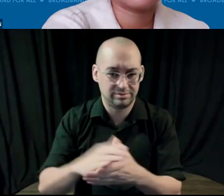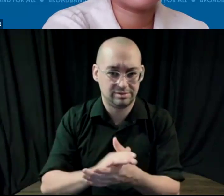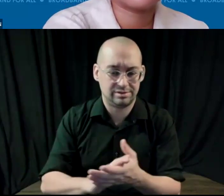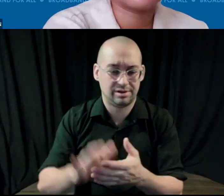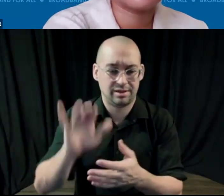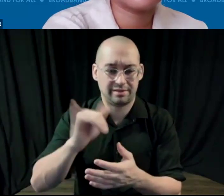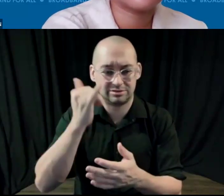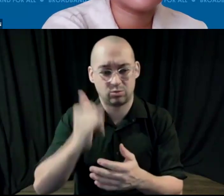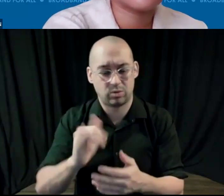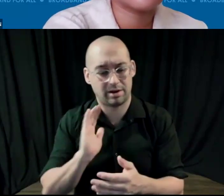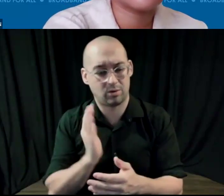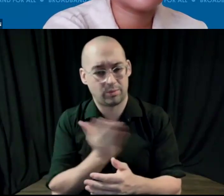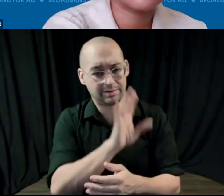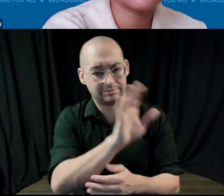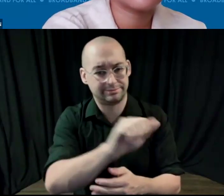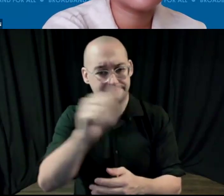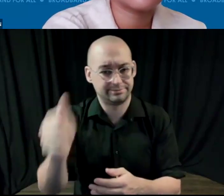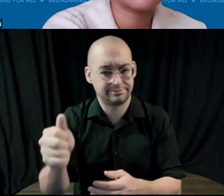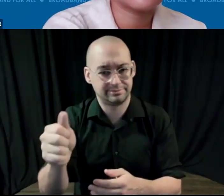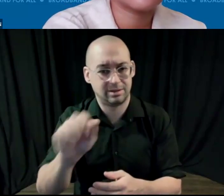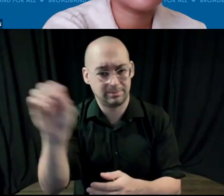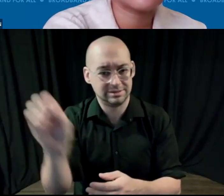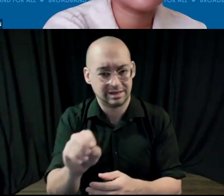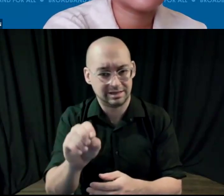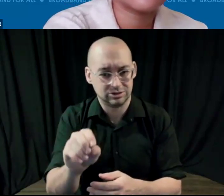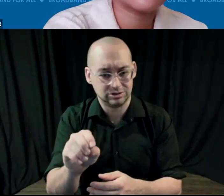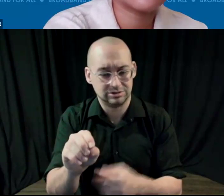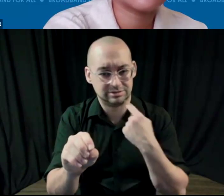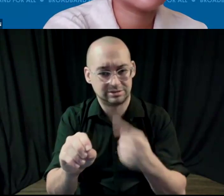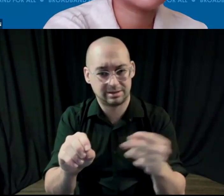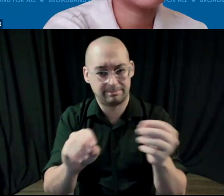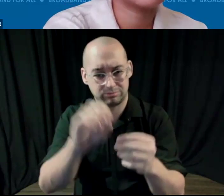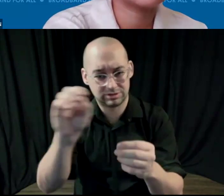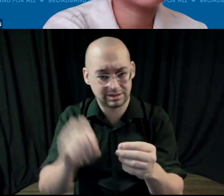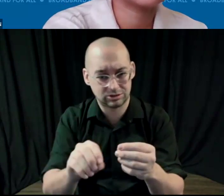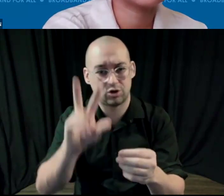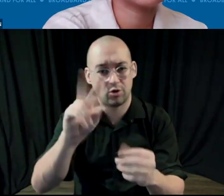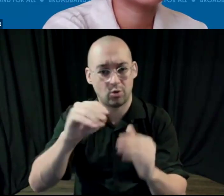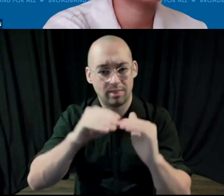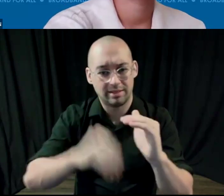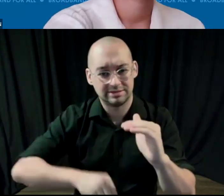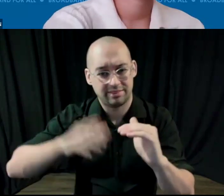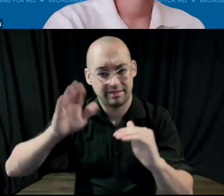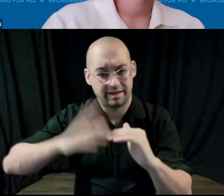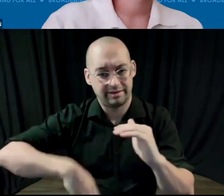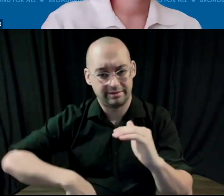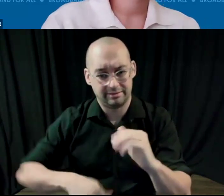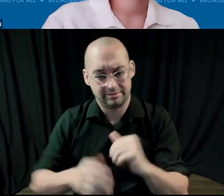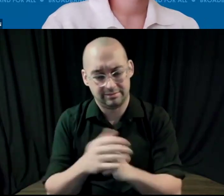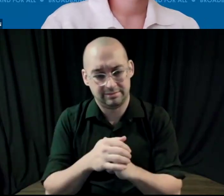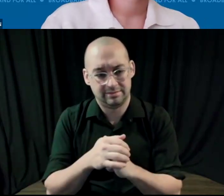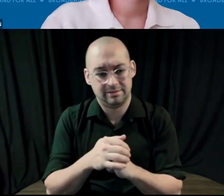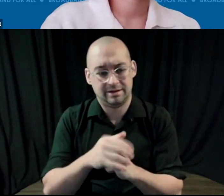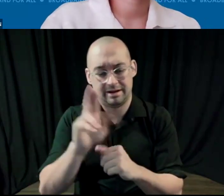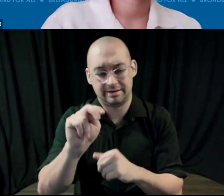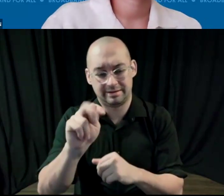we ascribed a percentage in the draft guidelines as a no less than, is the NTIA allows